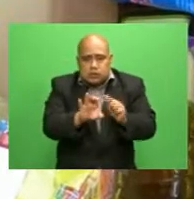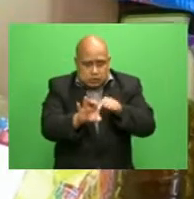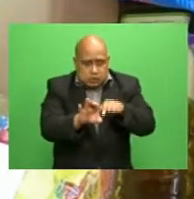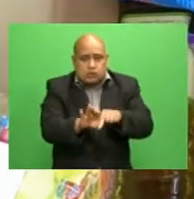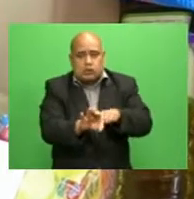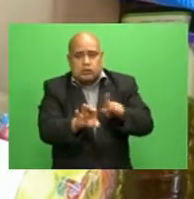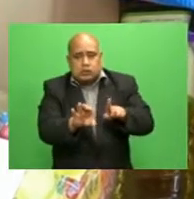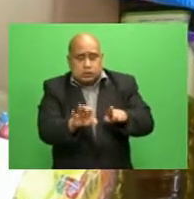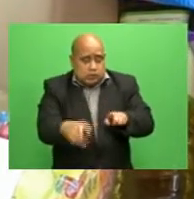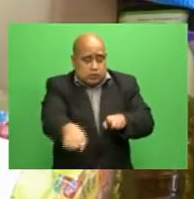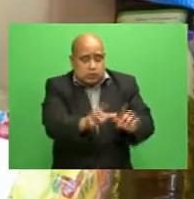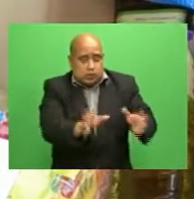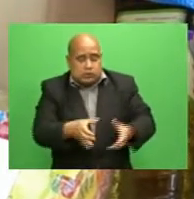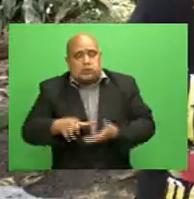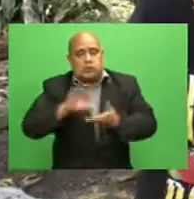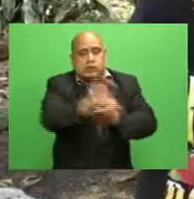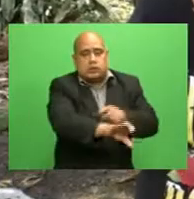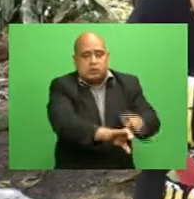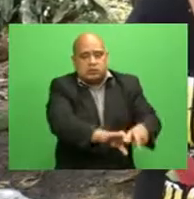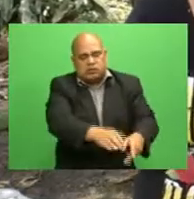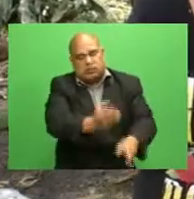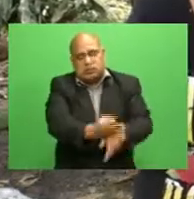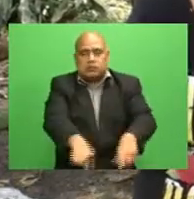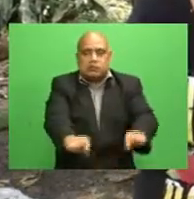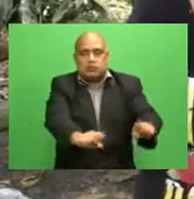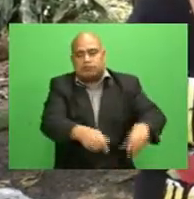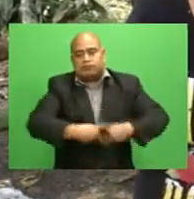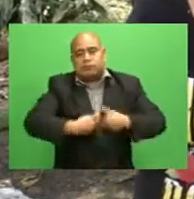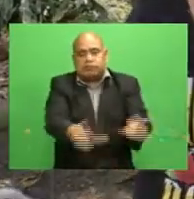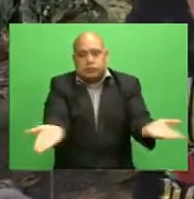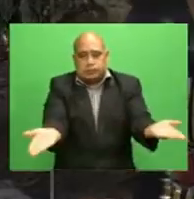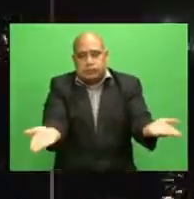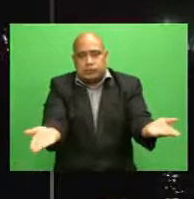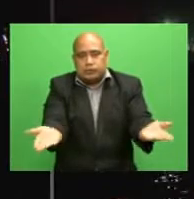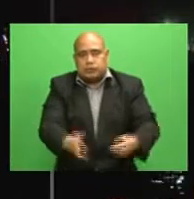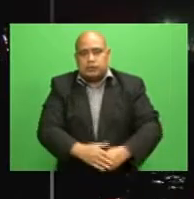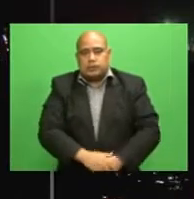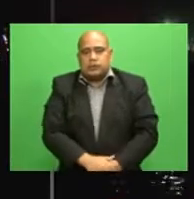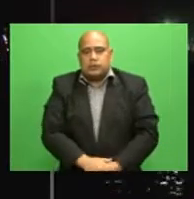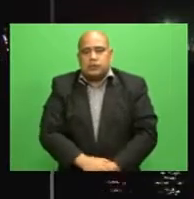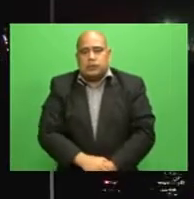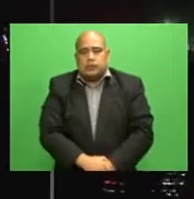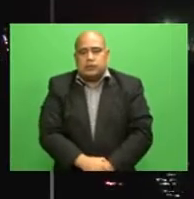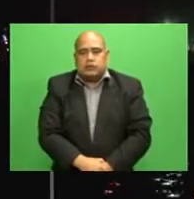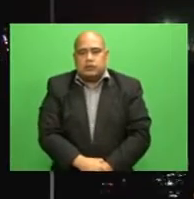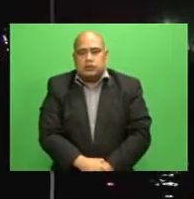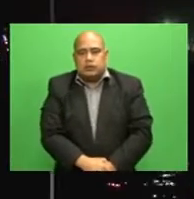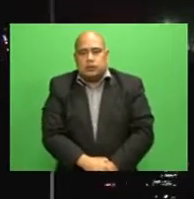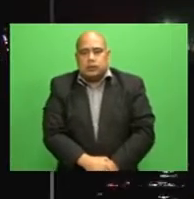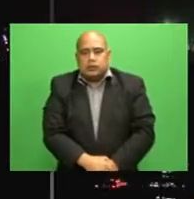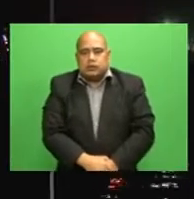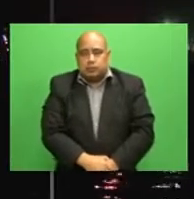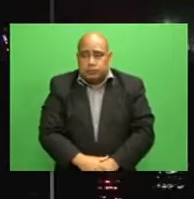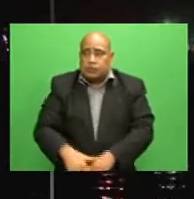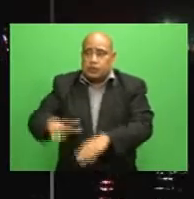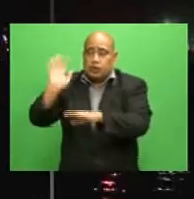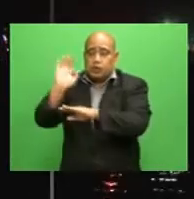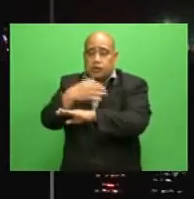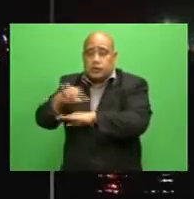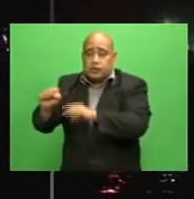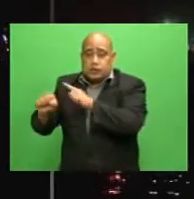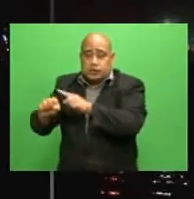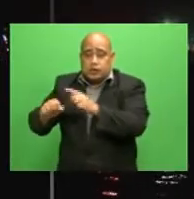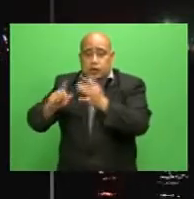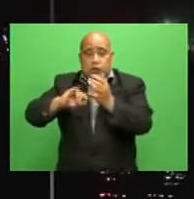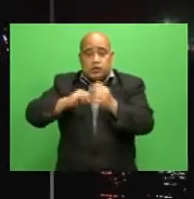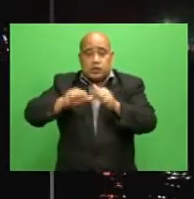other necessities. Felipe Naikaso, FBC News. And turning overseas, US President Donald Trump has shared